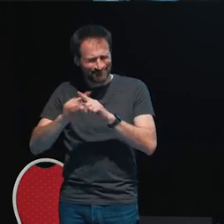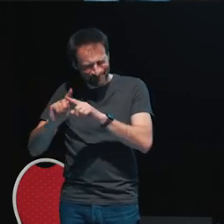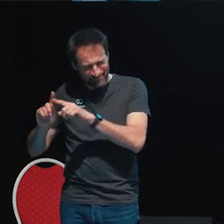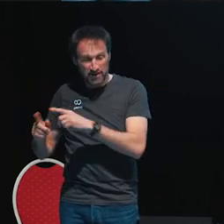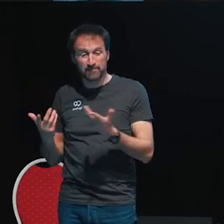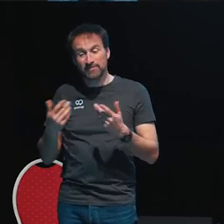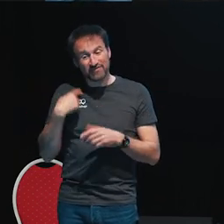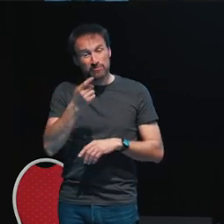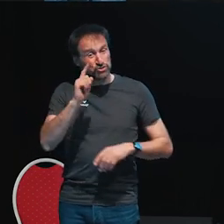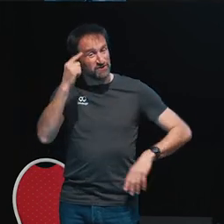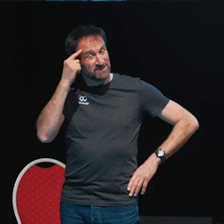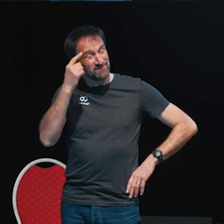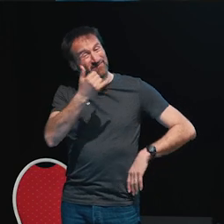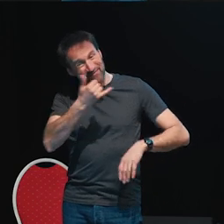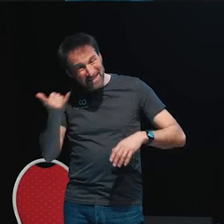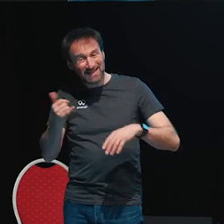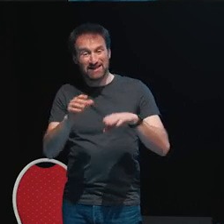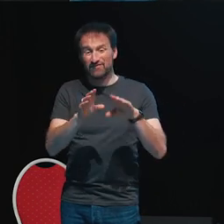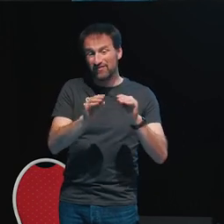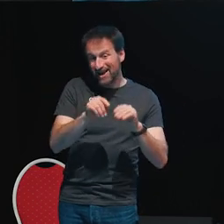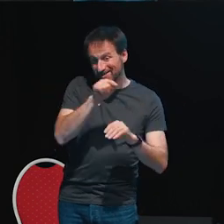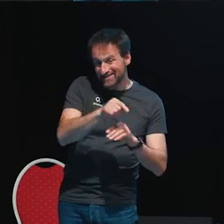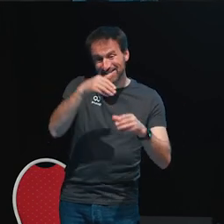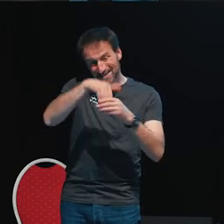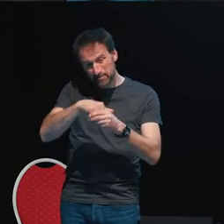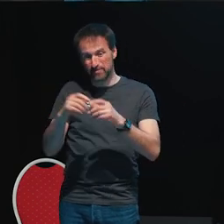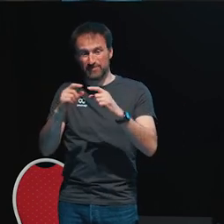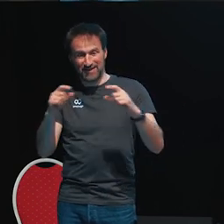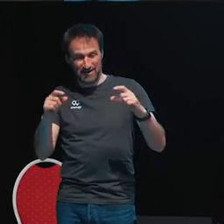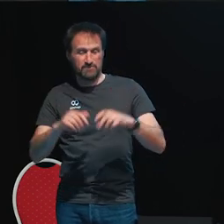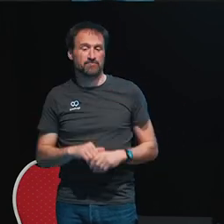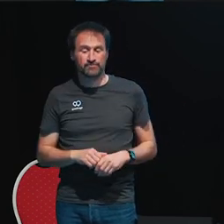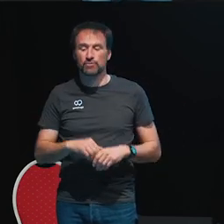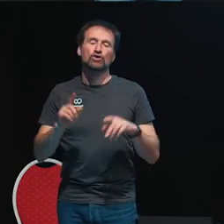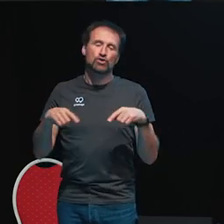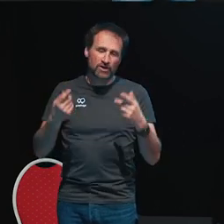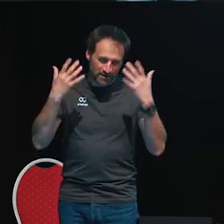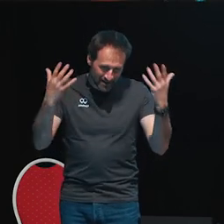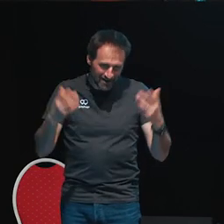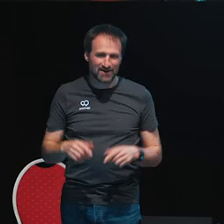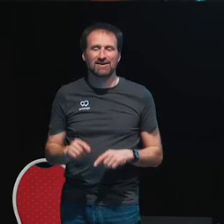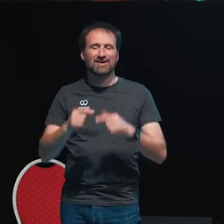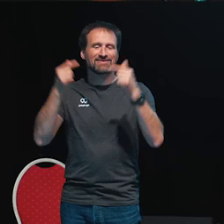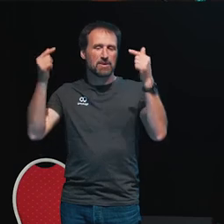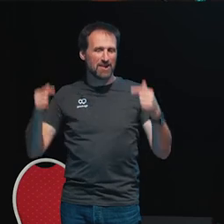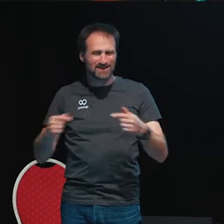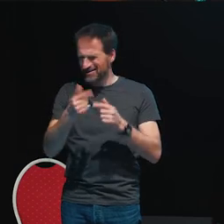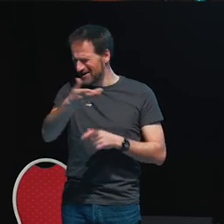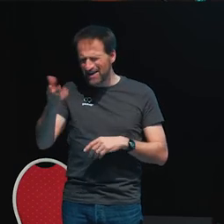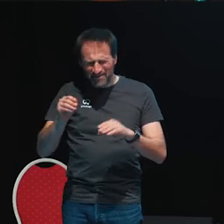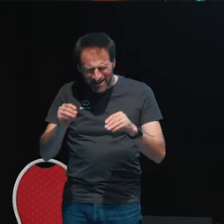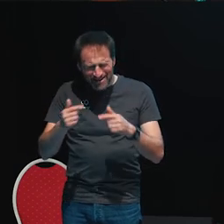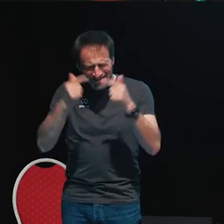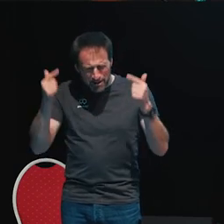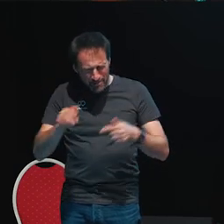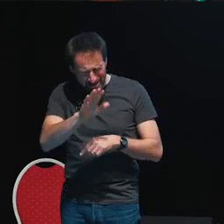understand which ones were used inside that file. And then finally, template. Who uses a template in their web code every day?